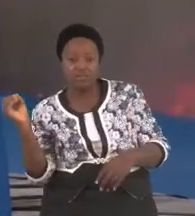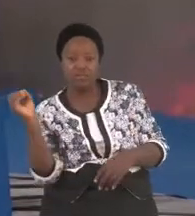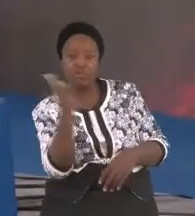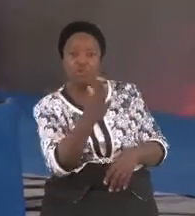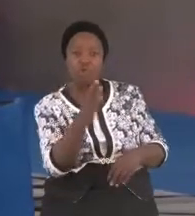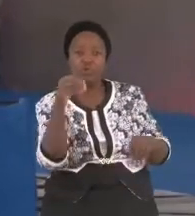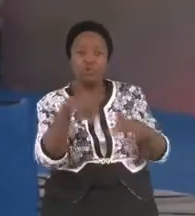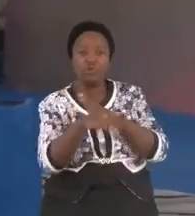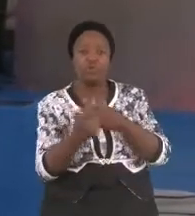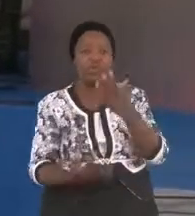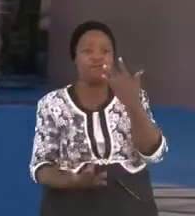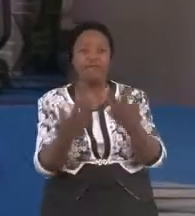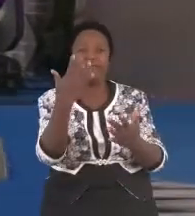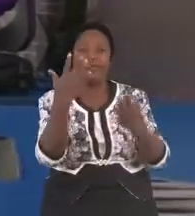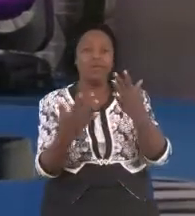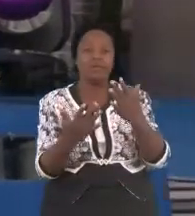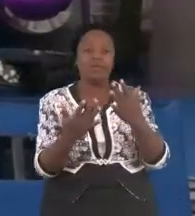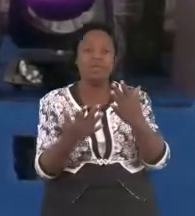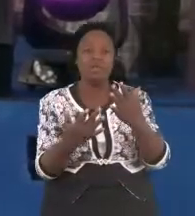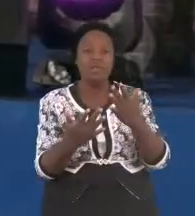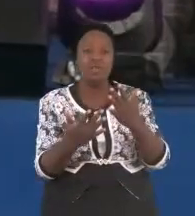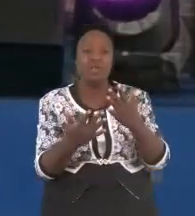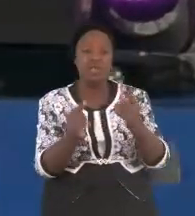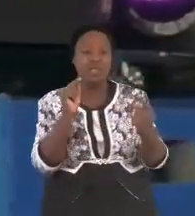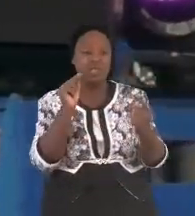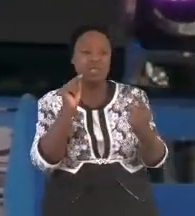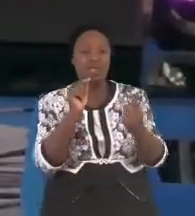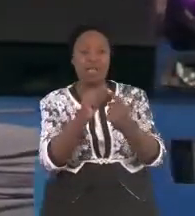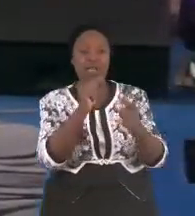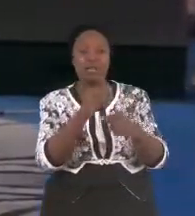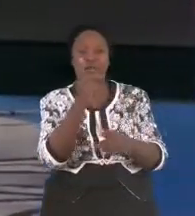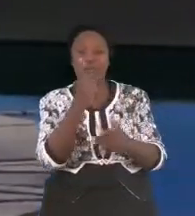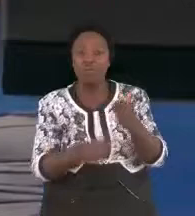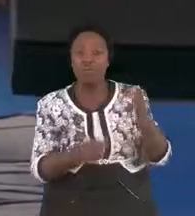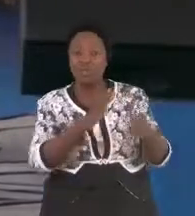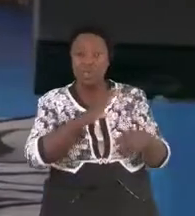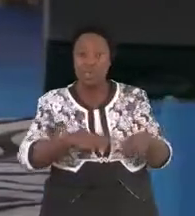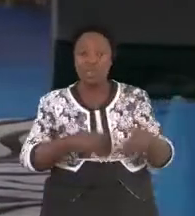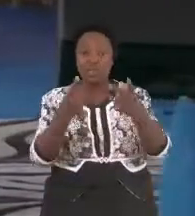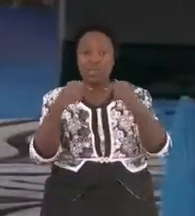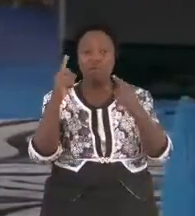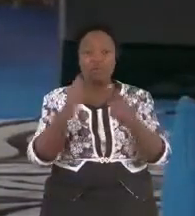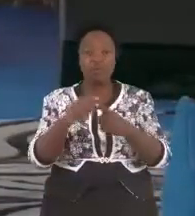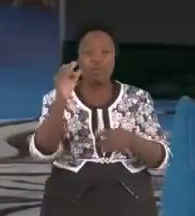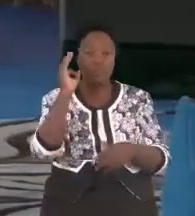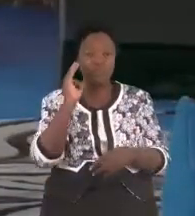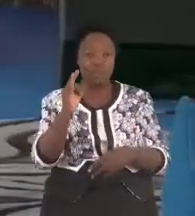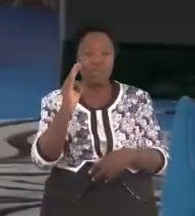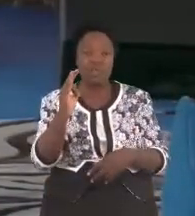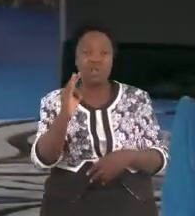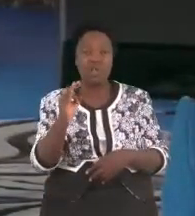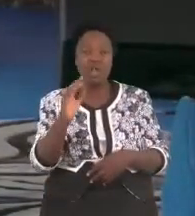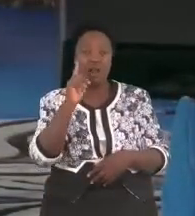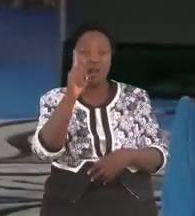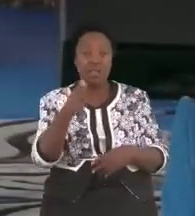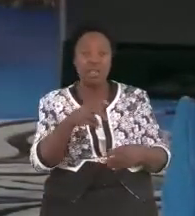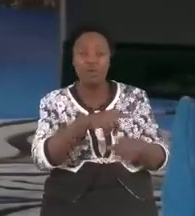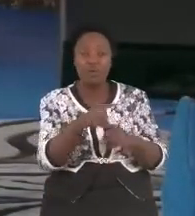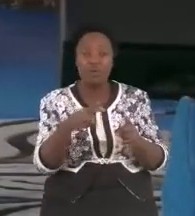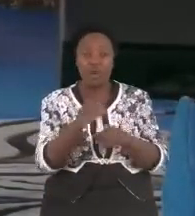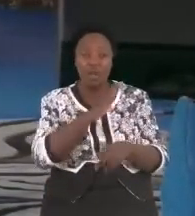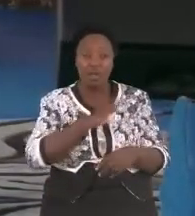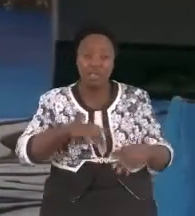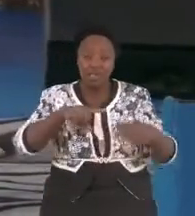fire." Exactly what Christ came to preach later, when Christ began his ministry.